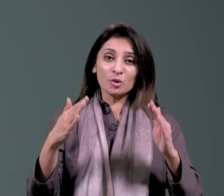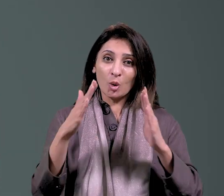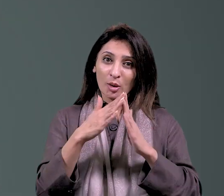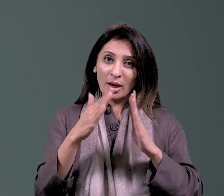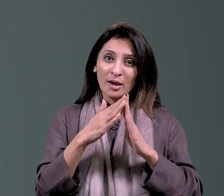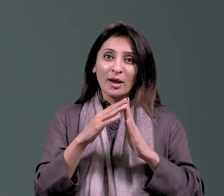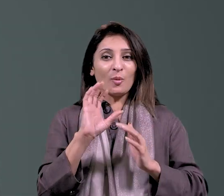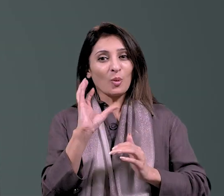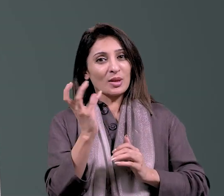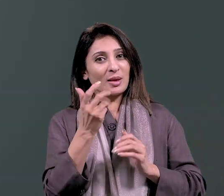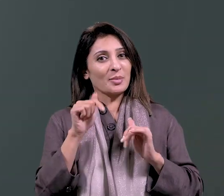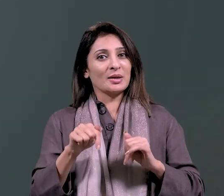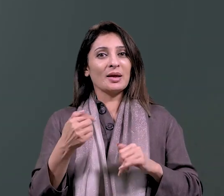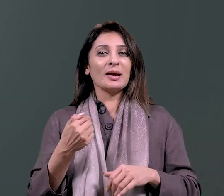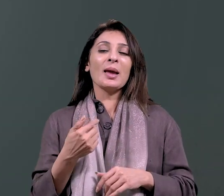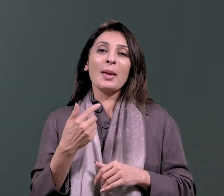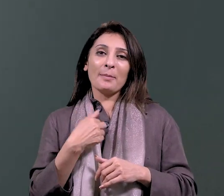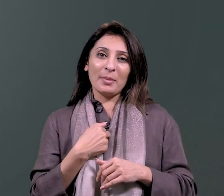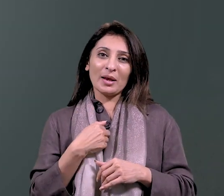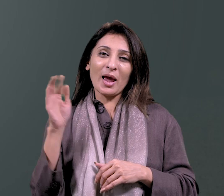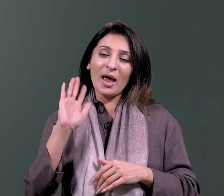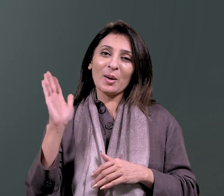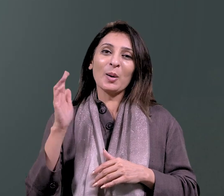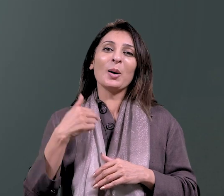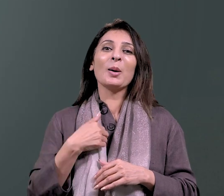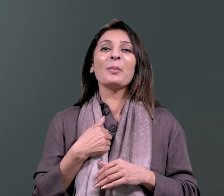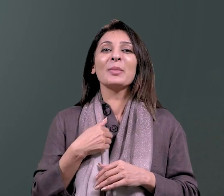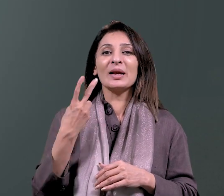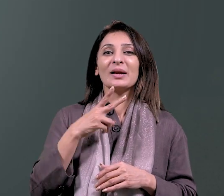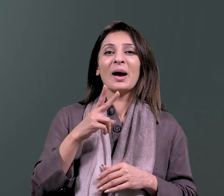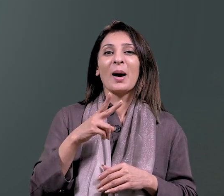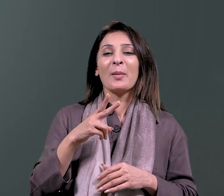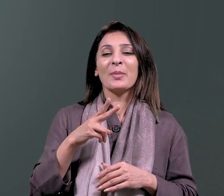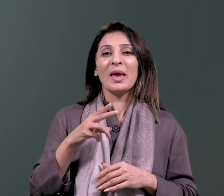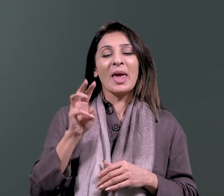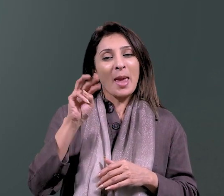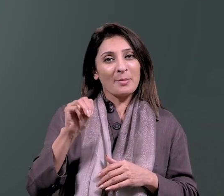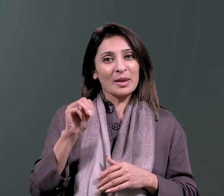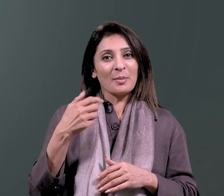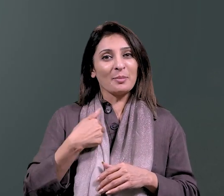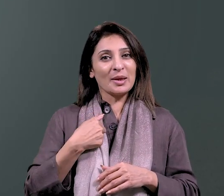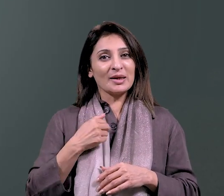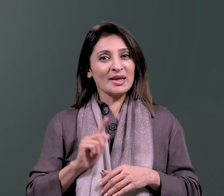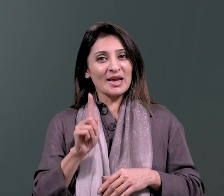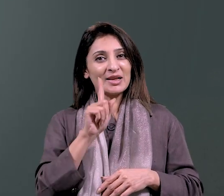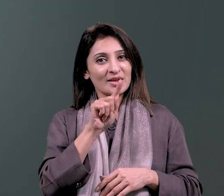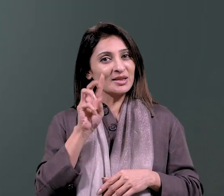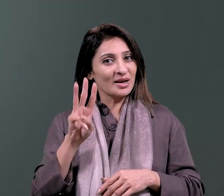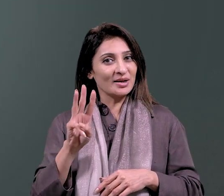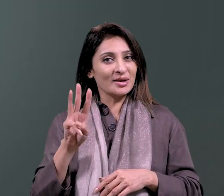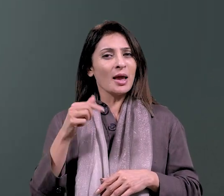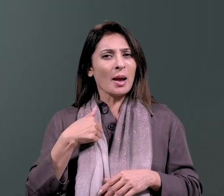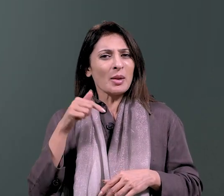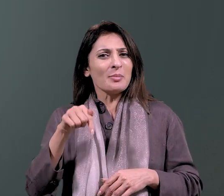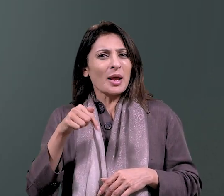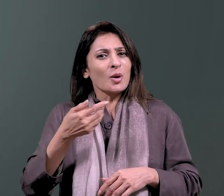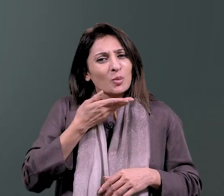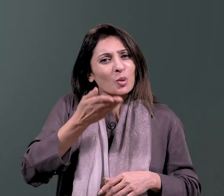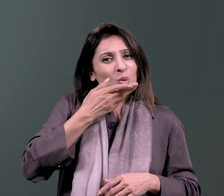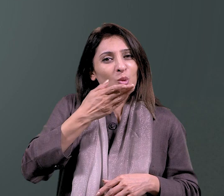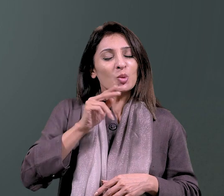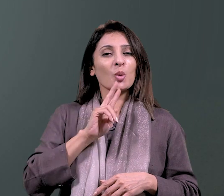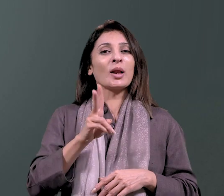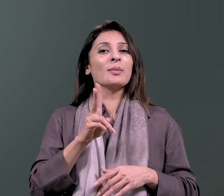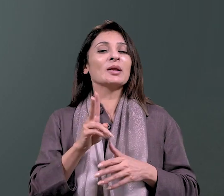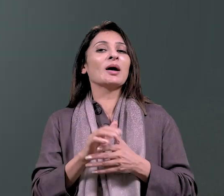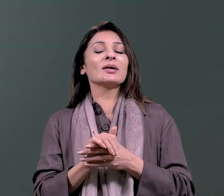rest order a tomb. Hello, I'm Meerub Farid from LGS 101 and I'm 13. The poem that I just read